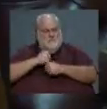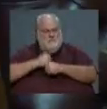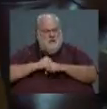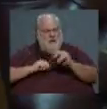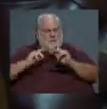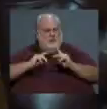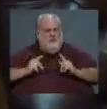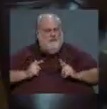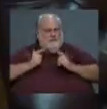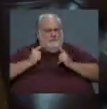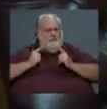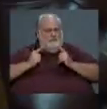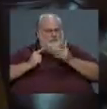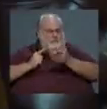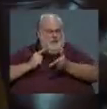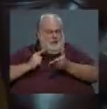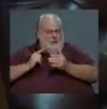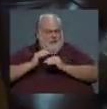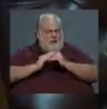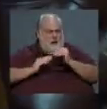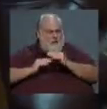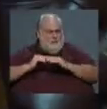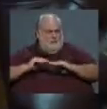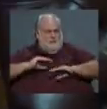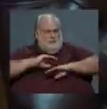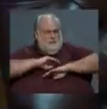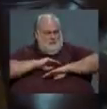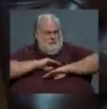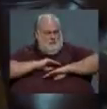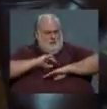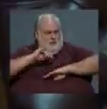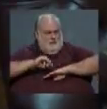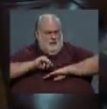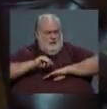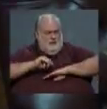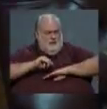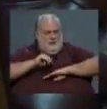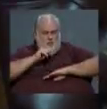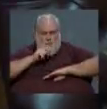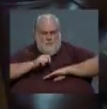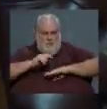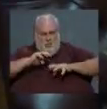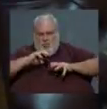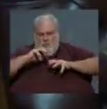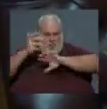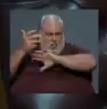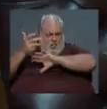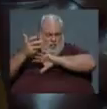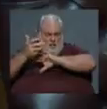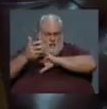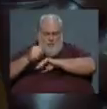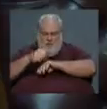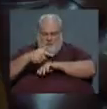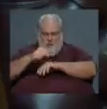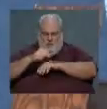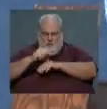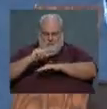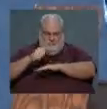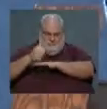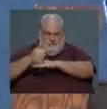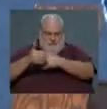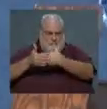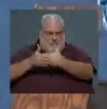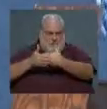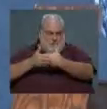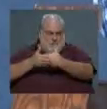give them that they still will have a decent quality of life with this apartment complex going in? Well, we